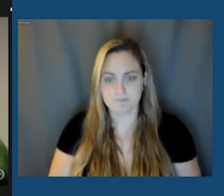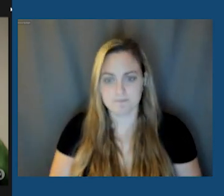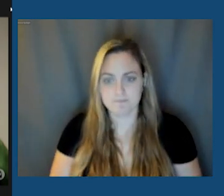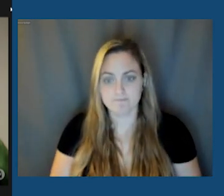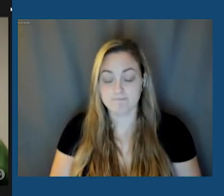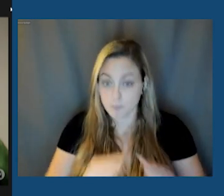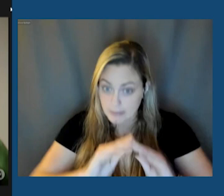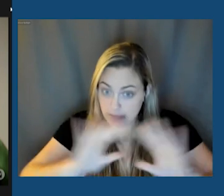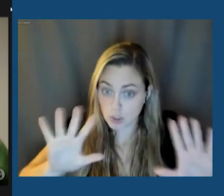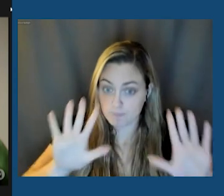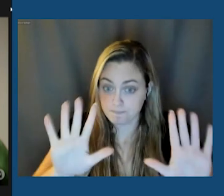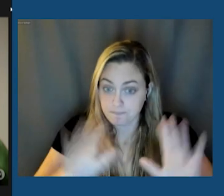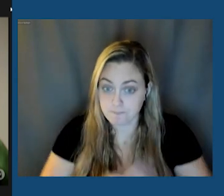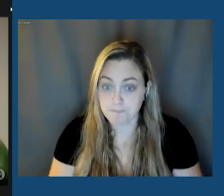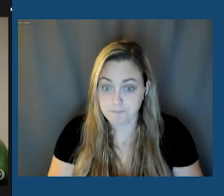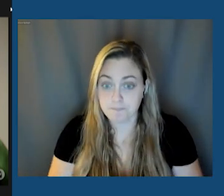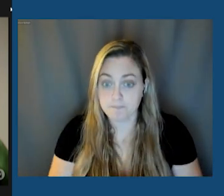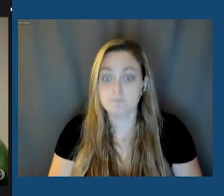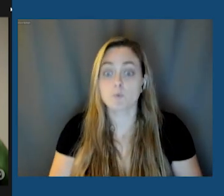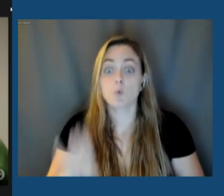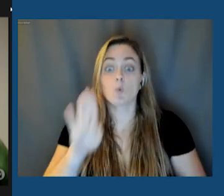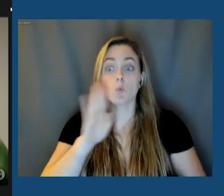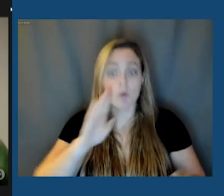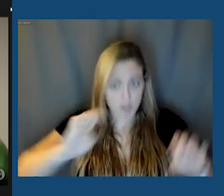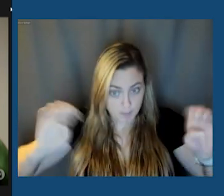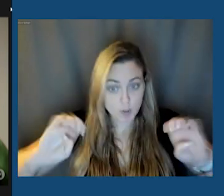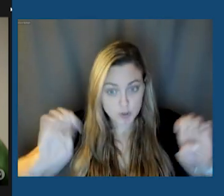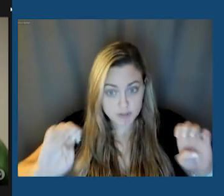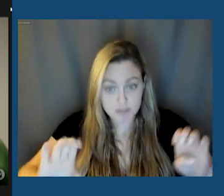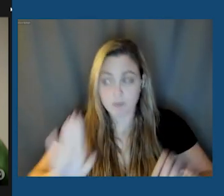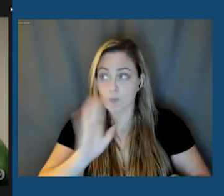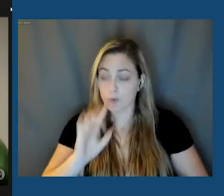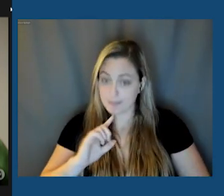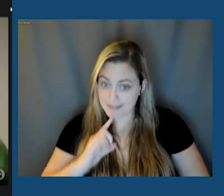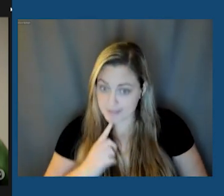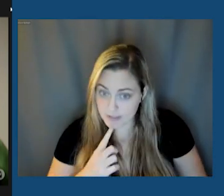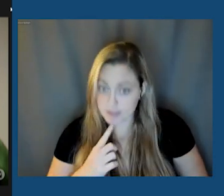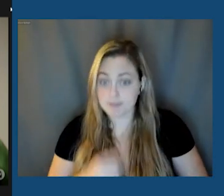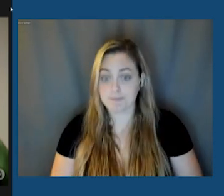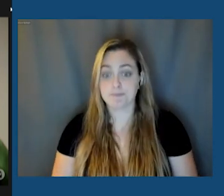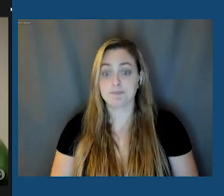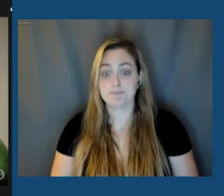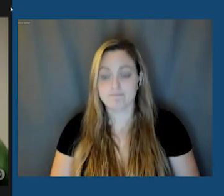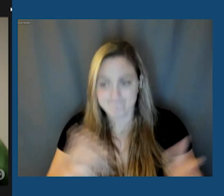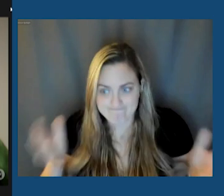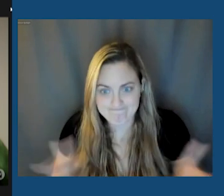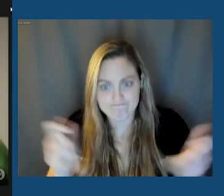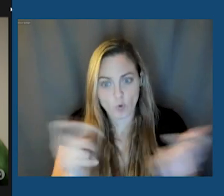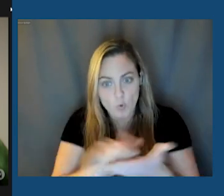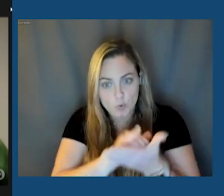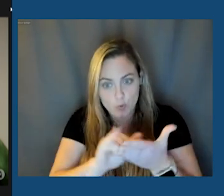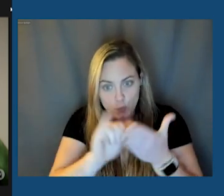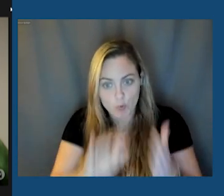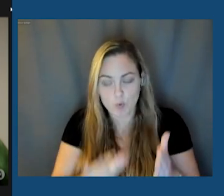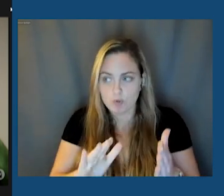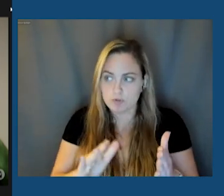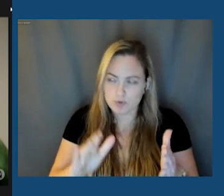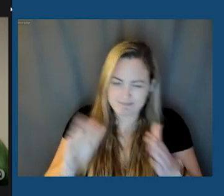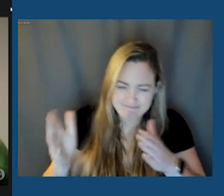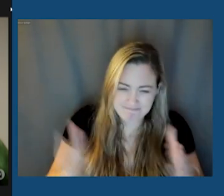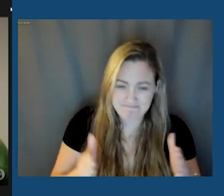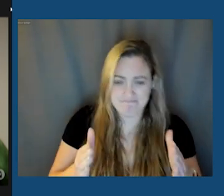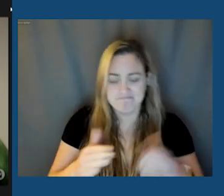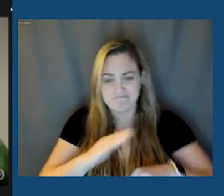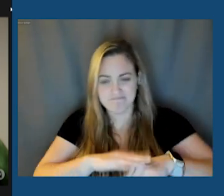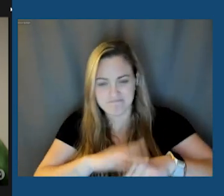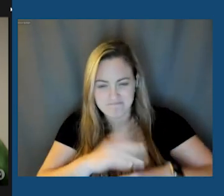clear. This will be an emergency. It will be serious. And we're urging all New Yorkers to exercise extreme caution at this